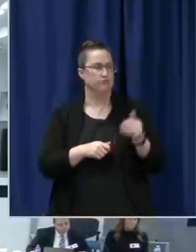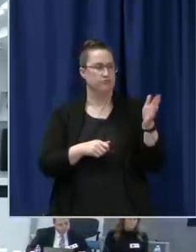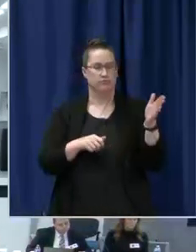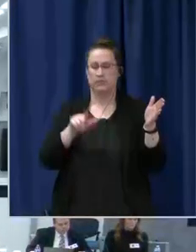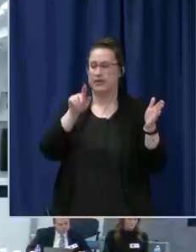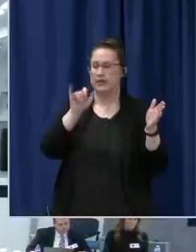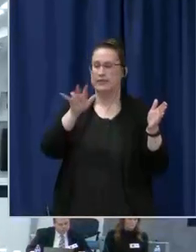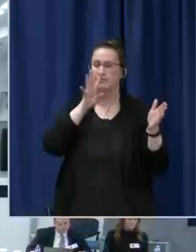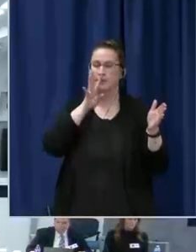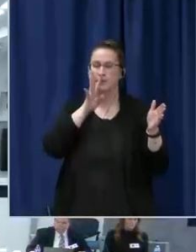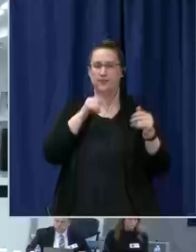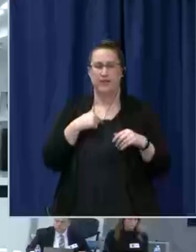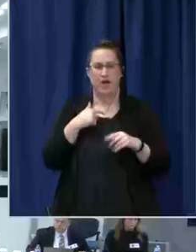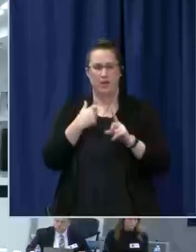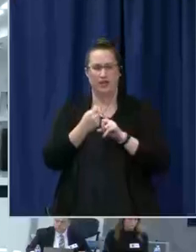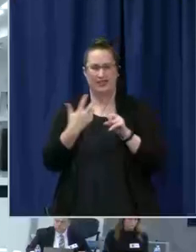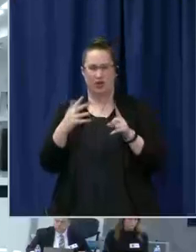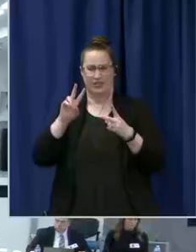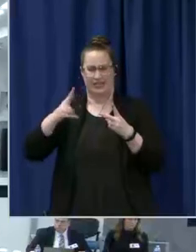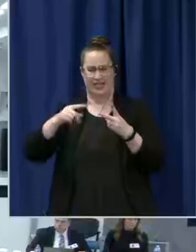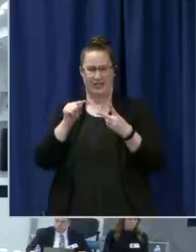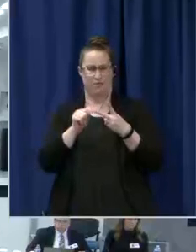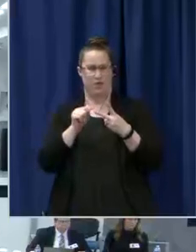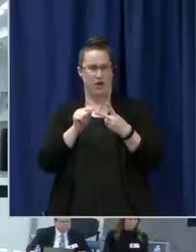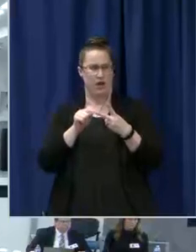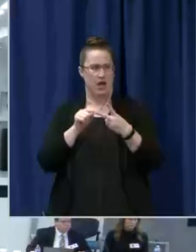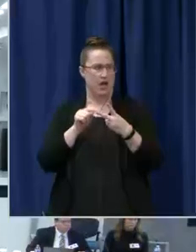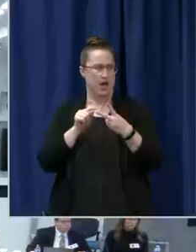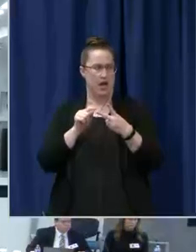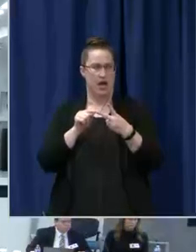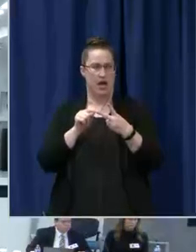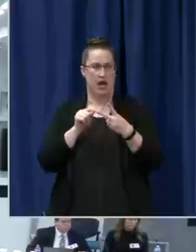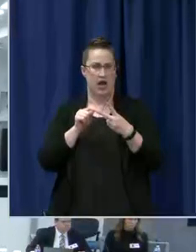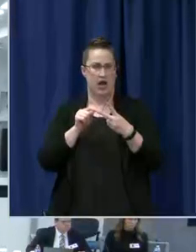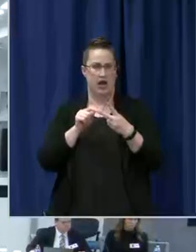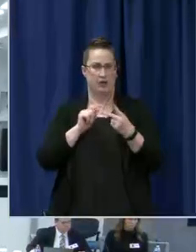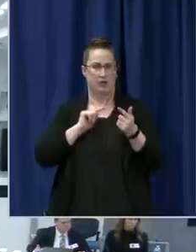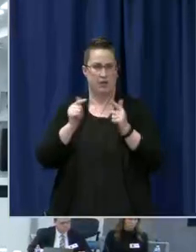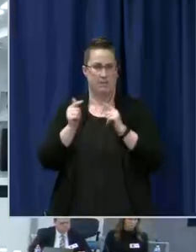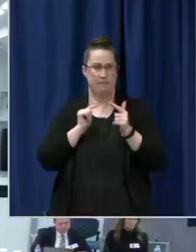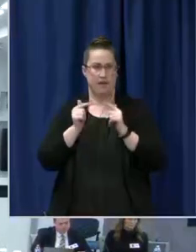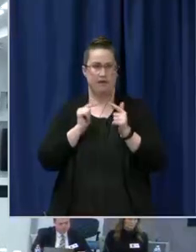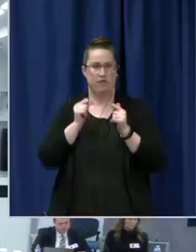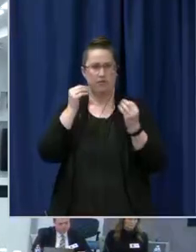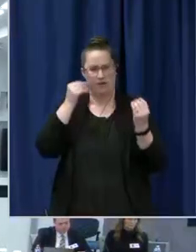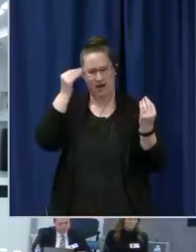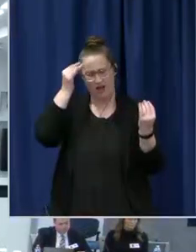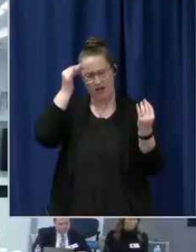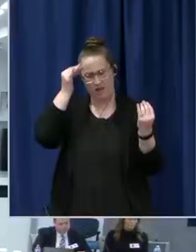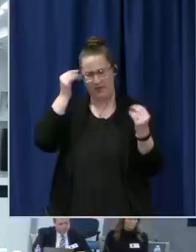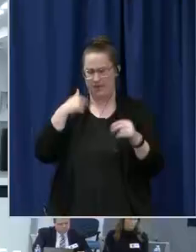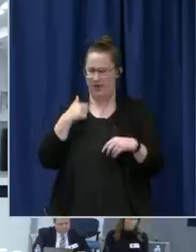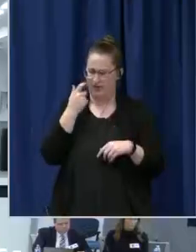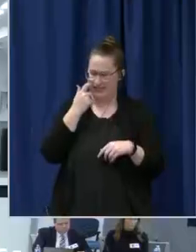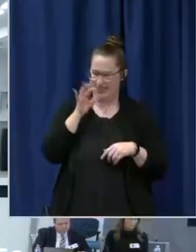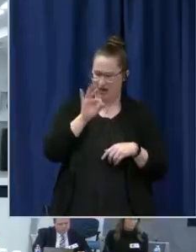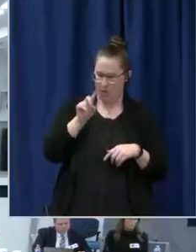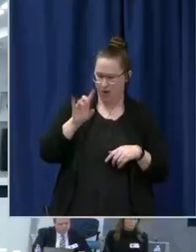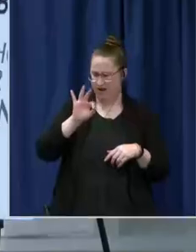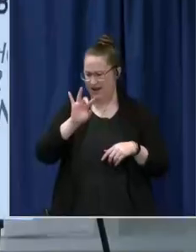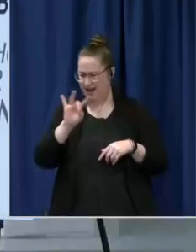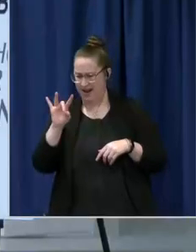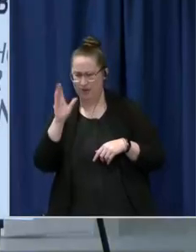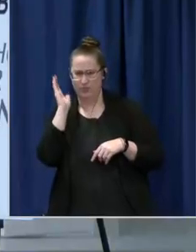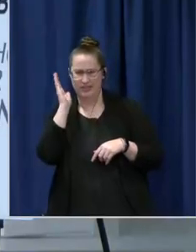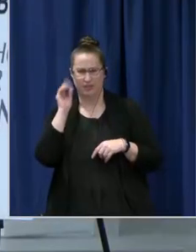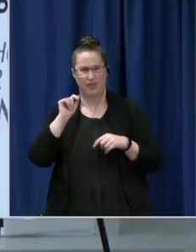I just wanted to expand on her second point. I was actually going back and forth in my head after the 911, 988 presentation, but the second piece